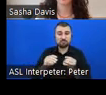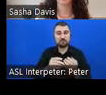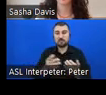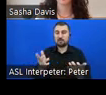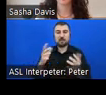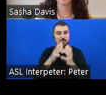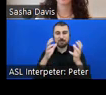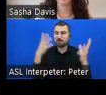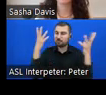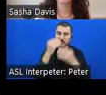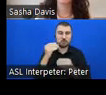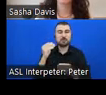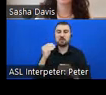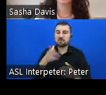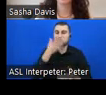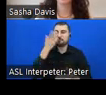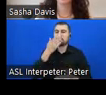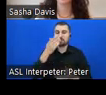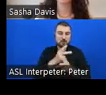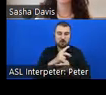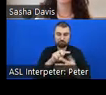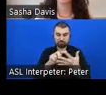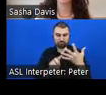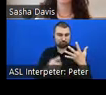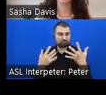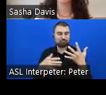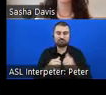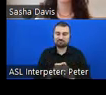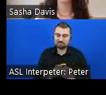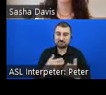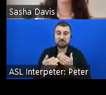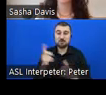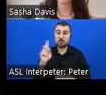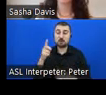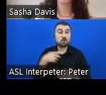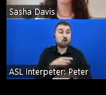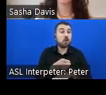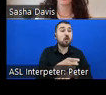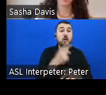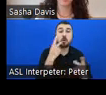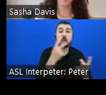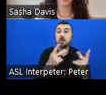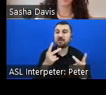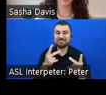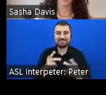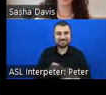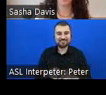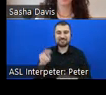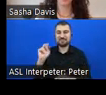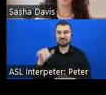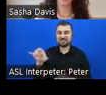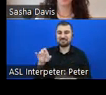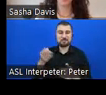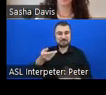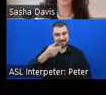signature beauty and fragrance products. No matter where your wanderings take you, sampling a slice of New York City